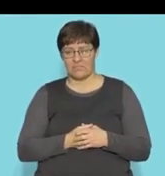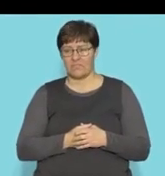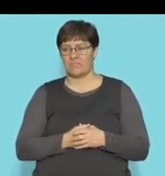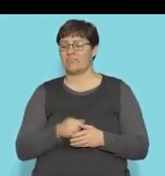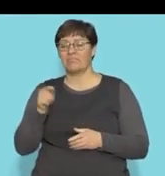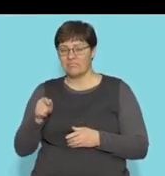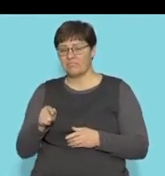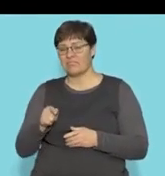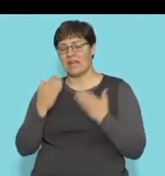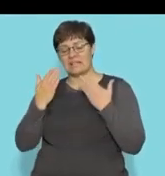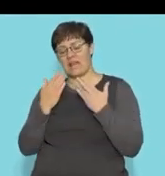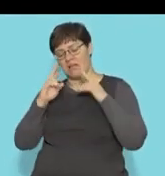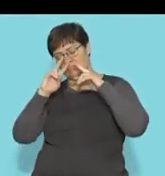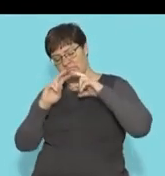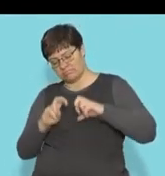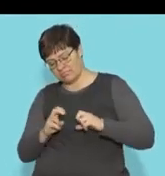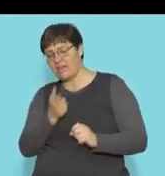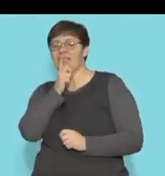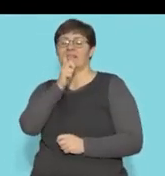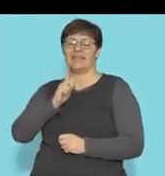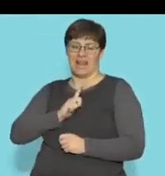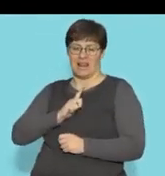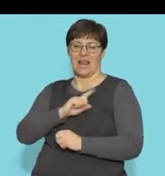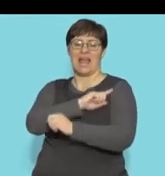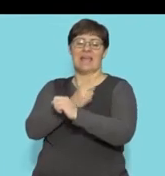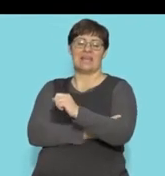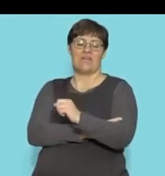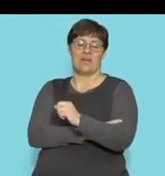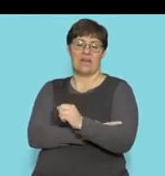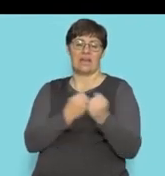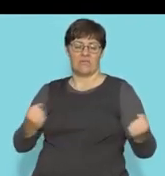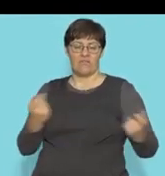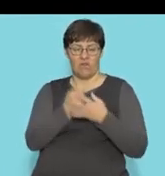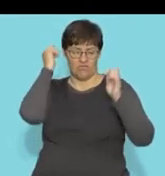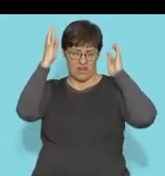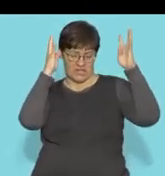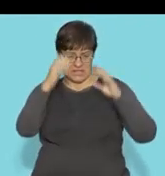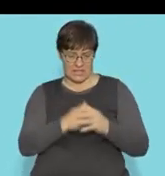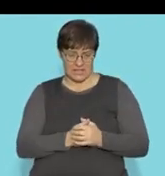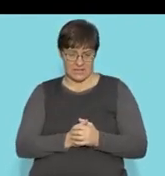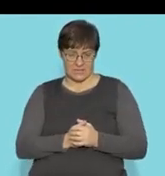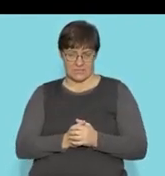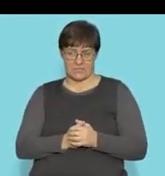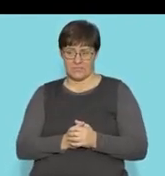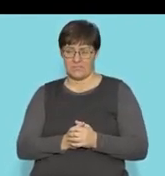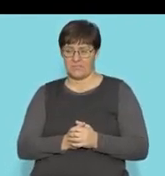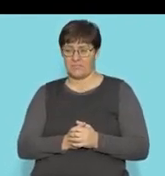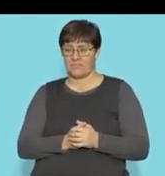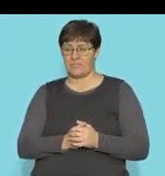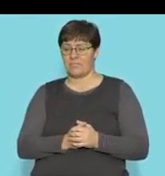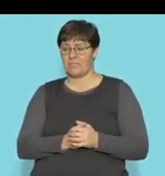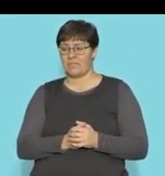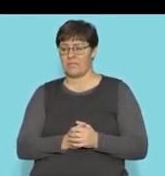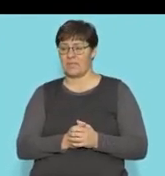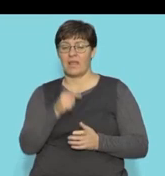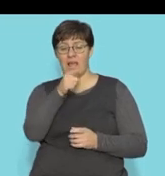What does this study tell you about the carrying capacity of this island for reindeer? Well, the graph would